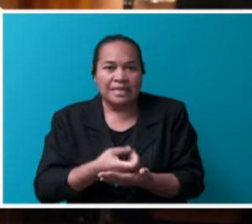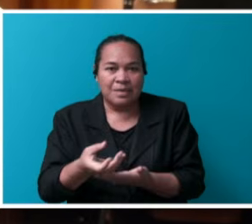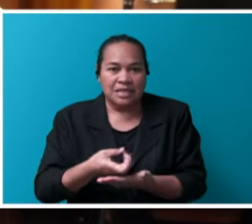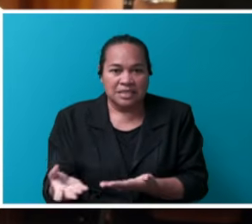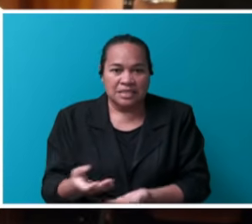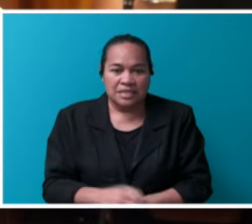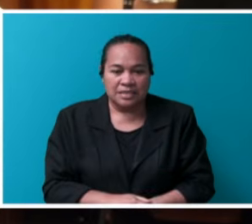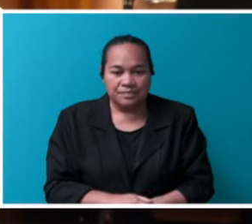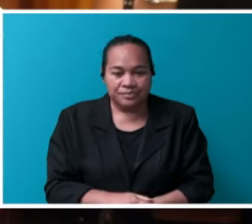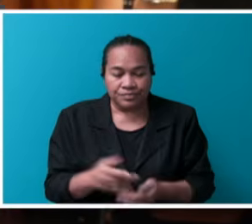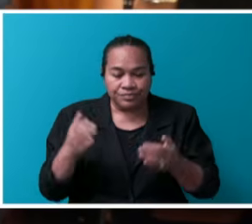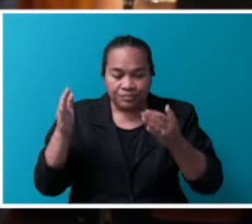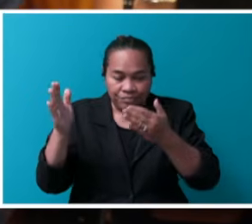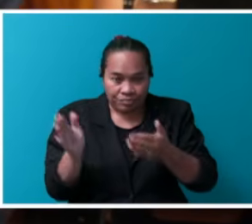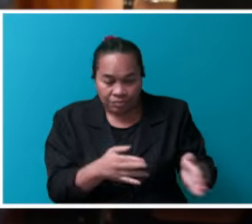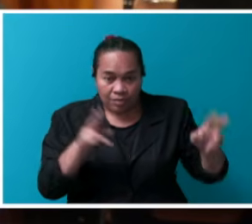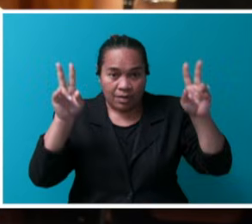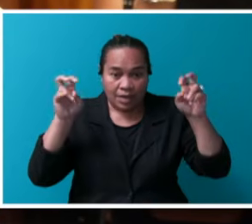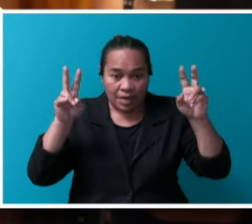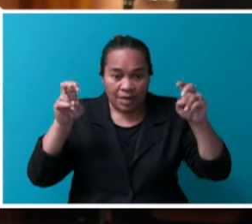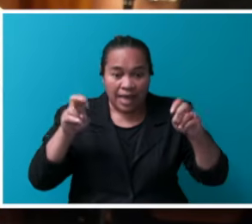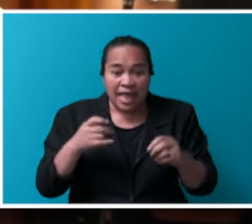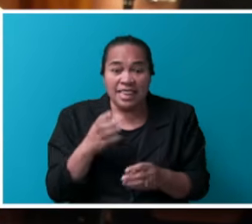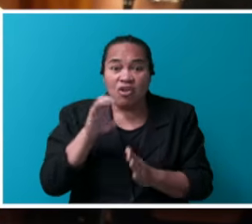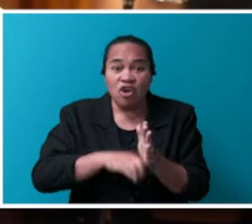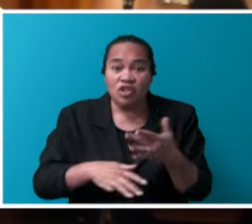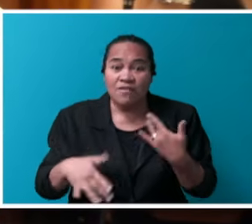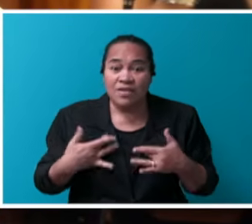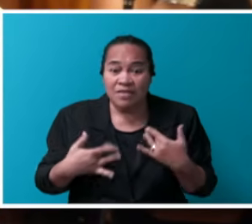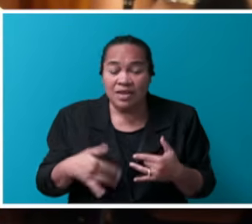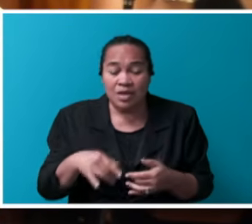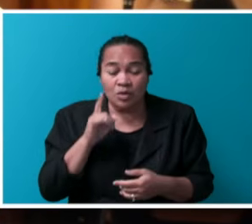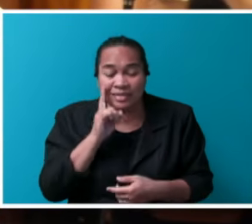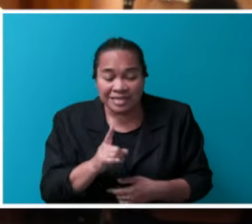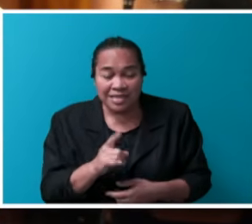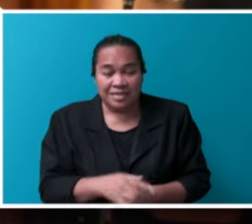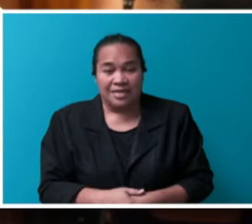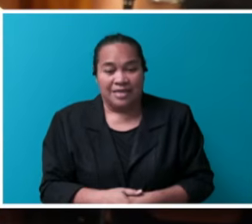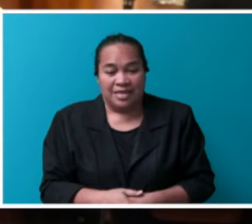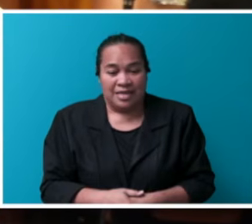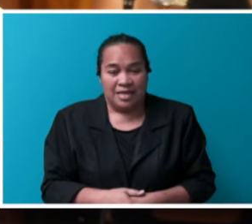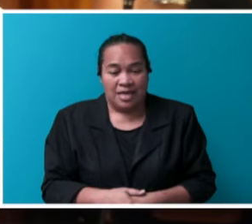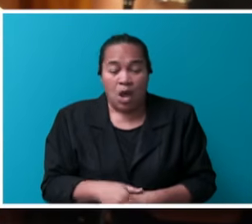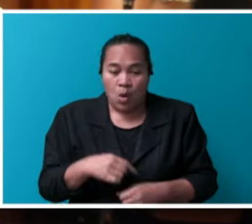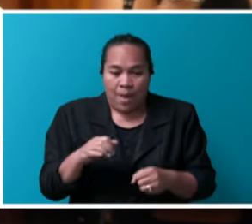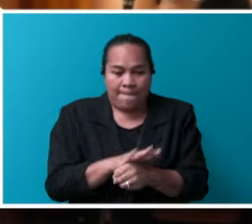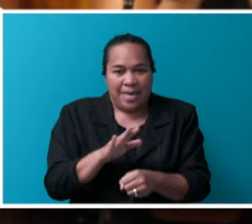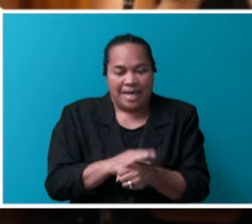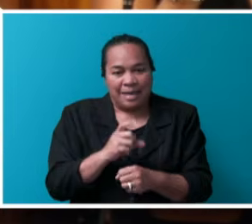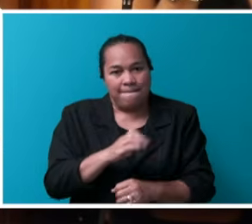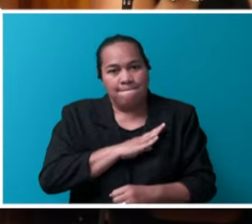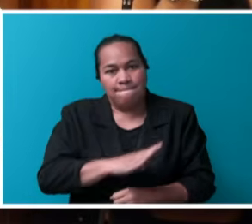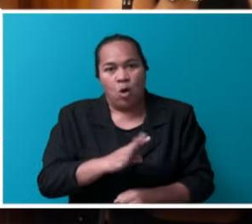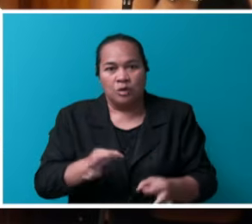Addressing cost of living. Mr. Speaker, to cushion the impact of external price pressures on cost of living, we are making some bold decisions